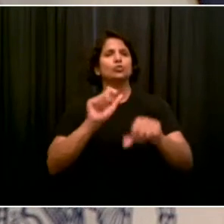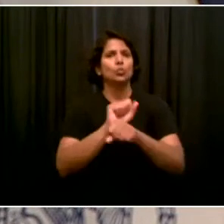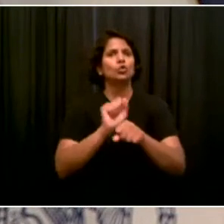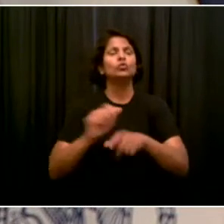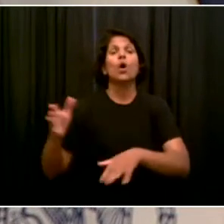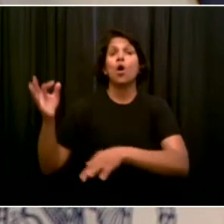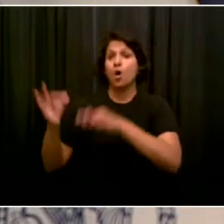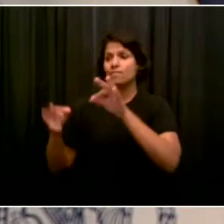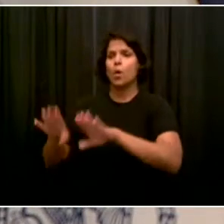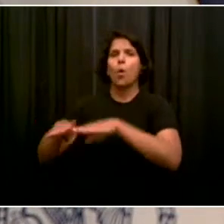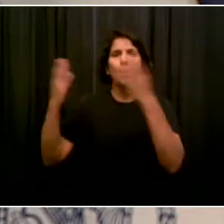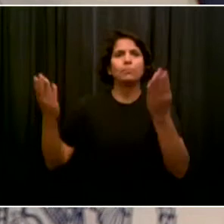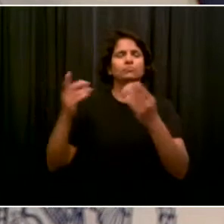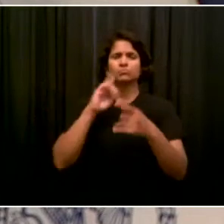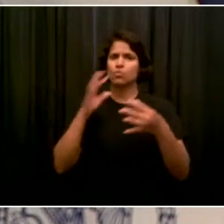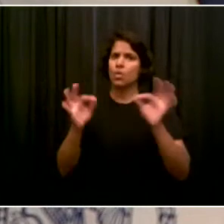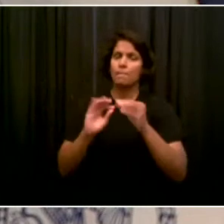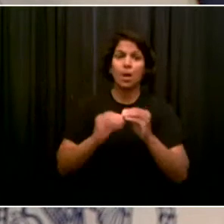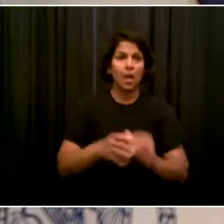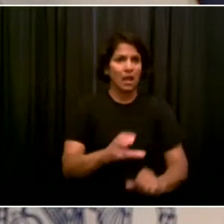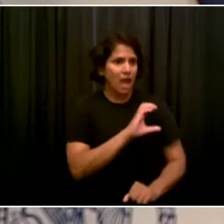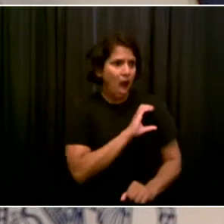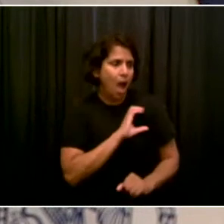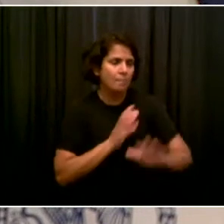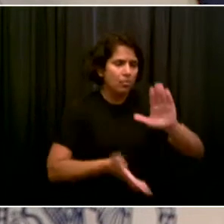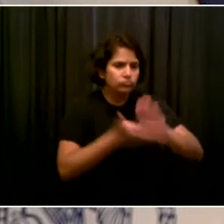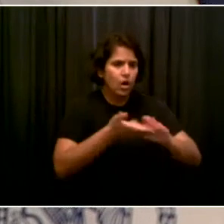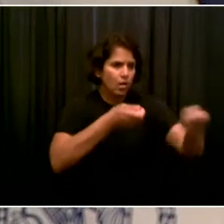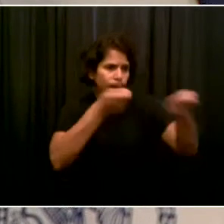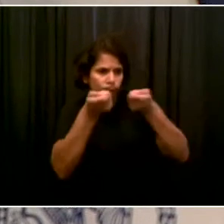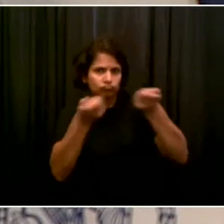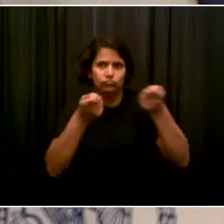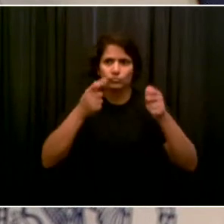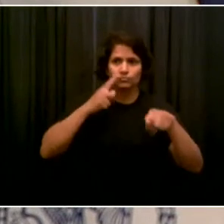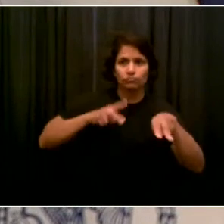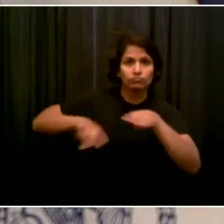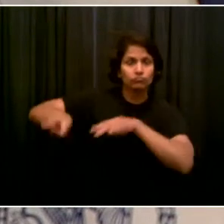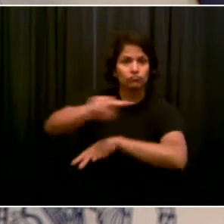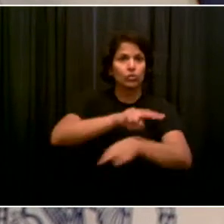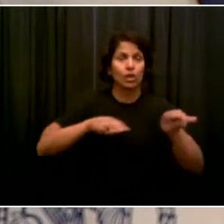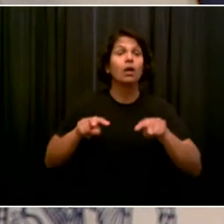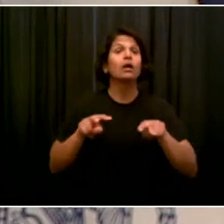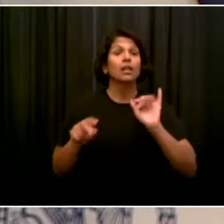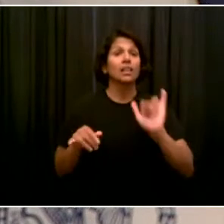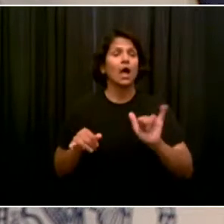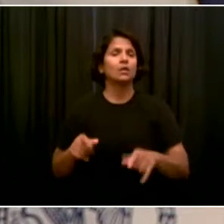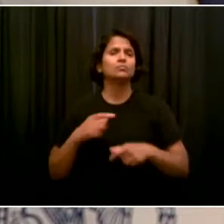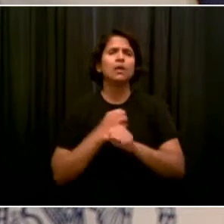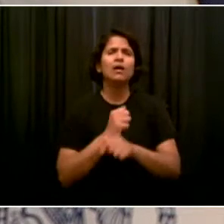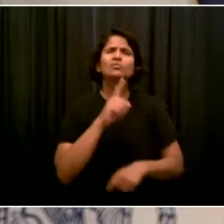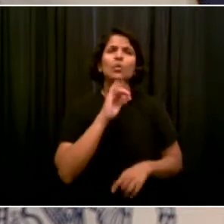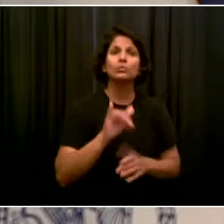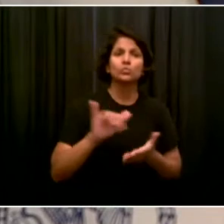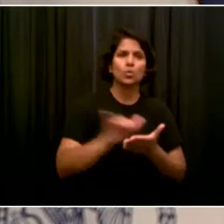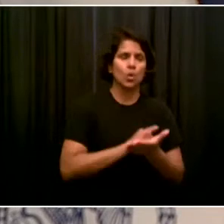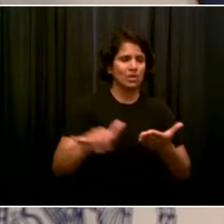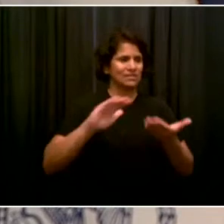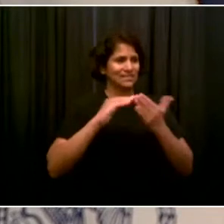us 100% turn the tide, make sure New York City is the safest big city in America.